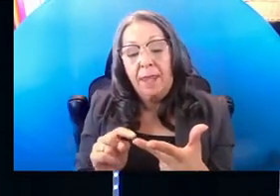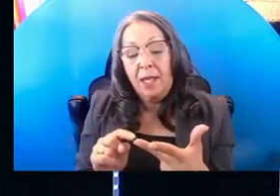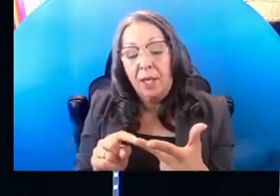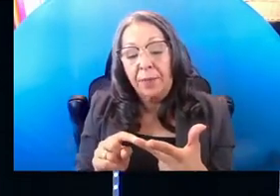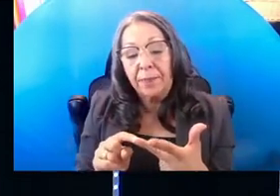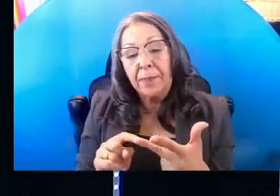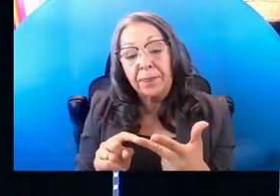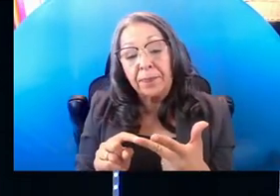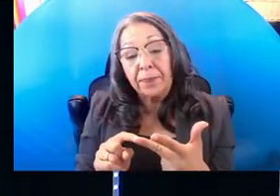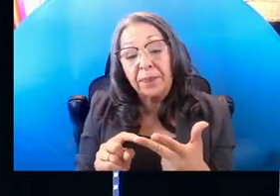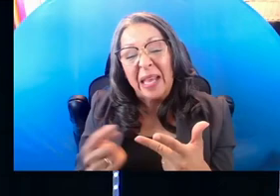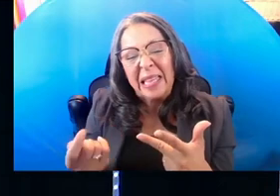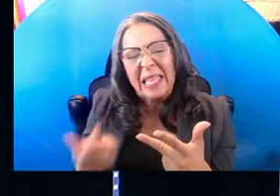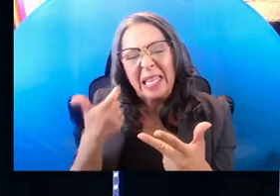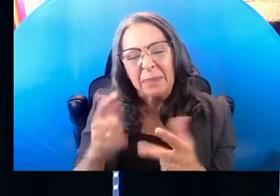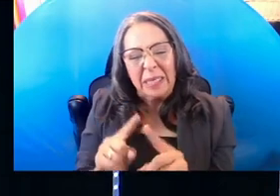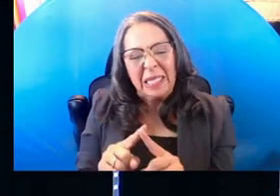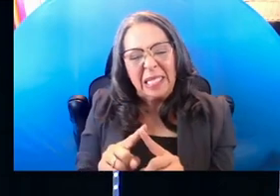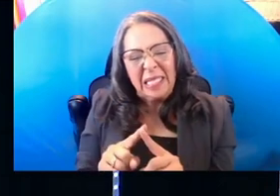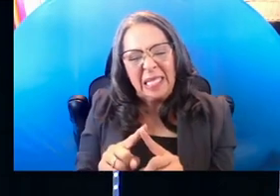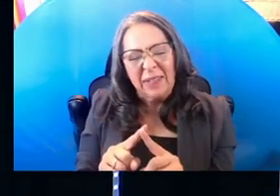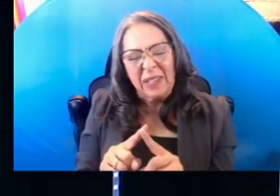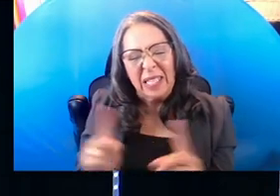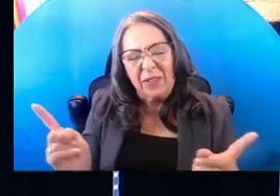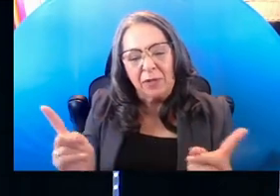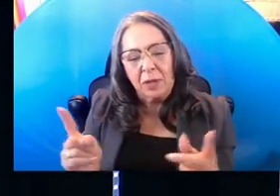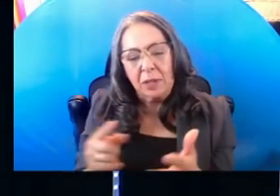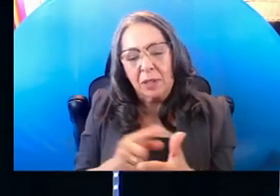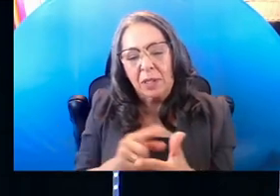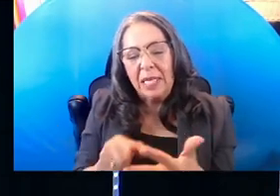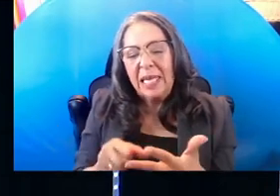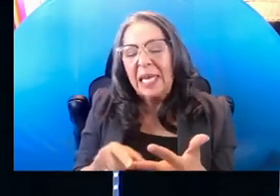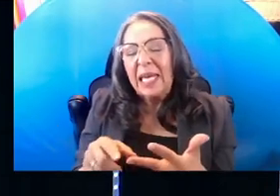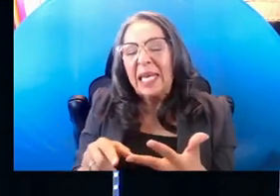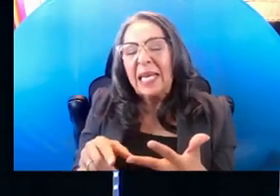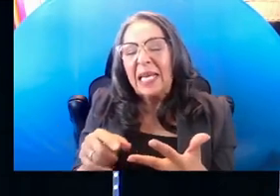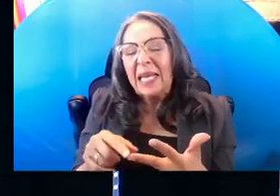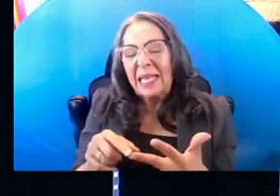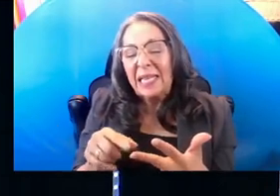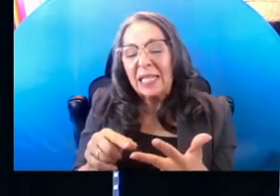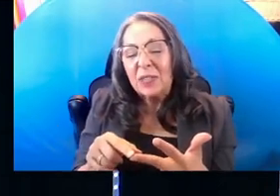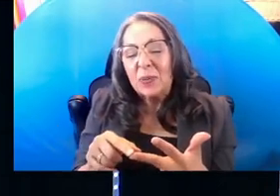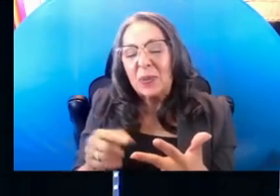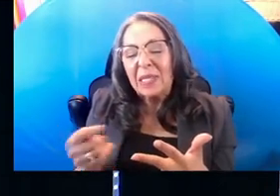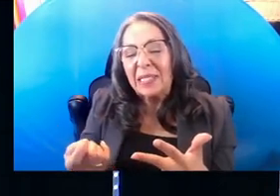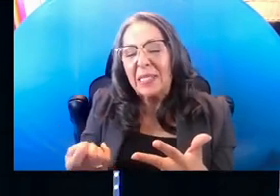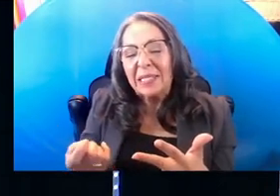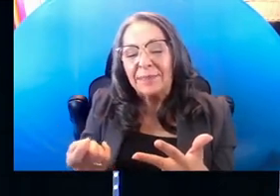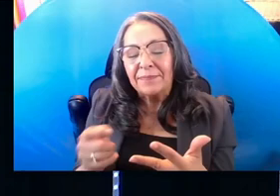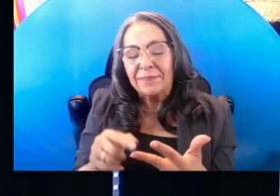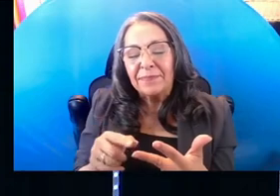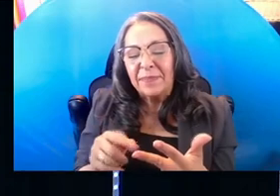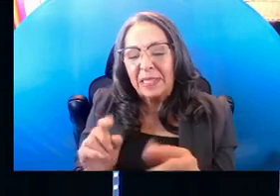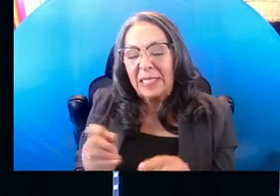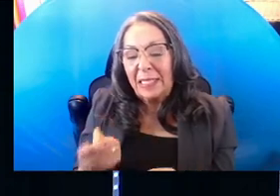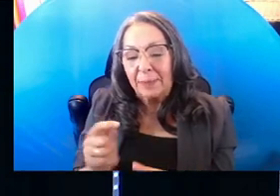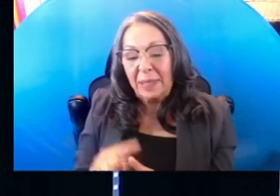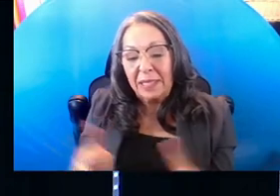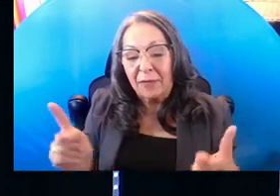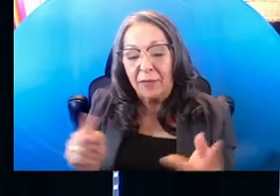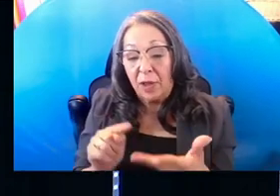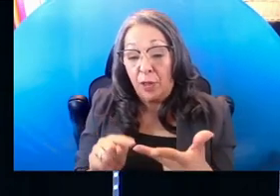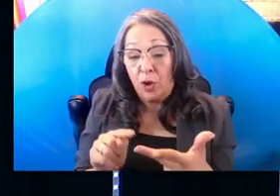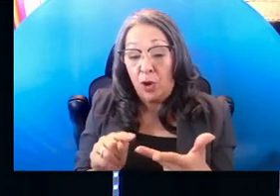this one's a little bit of a different one, okay? And it's more of a continuation of the second one, but it's a little bit of a left turn. So the third point, I'm just going to tell you this straight up,